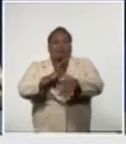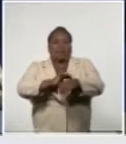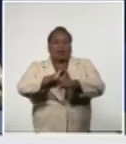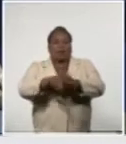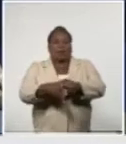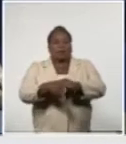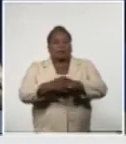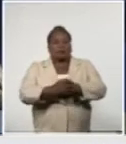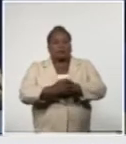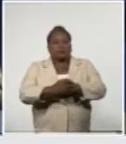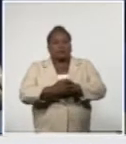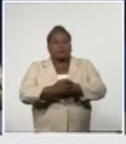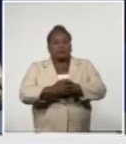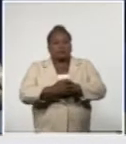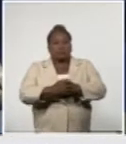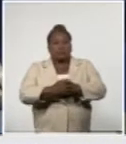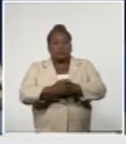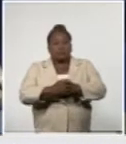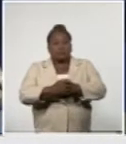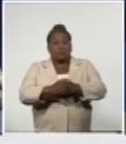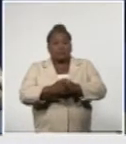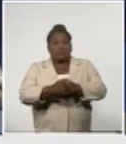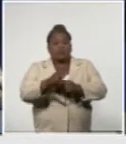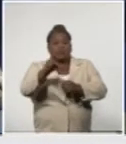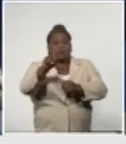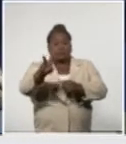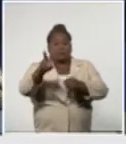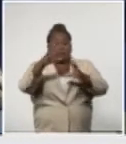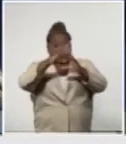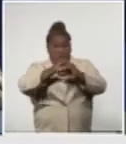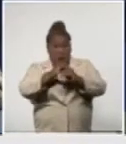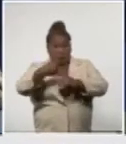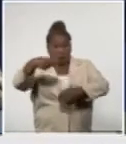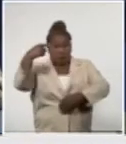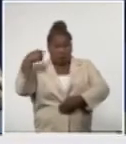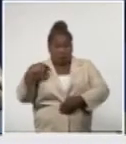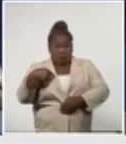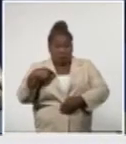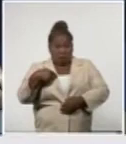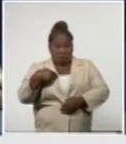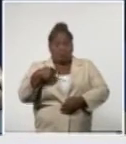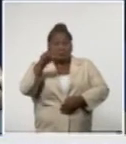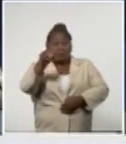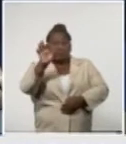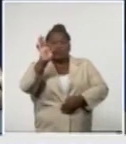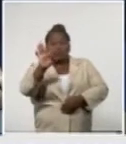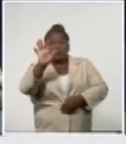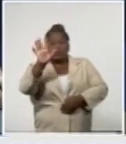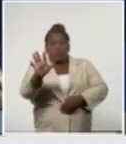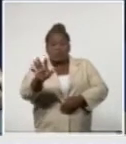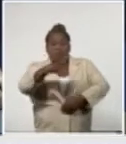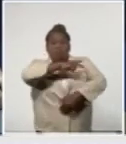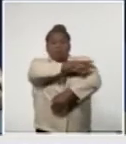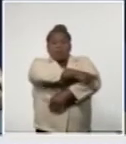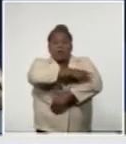with no foreseeable control and no prospects leading to recovery.